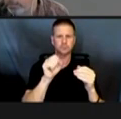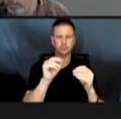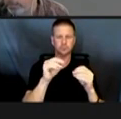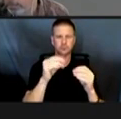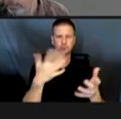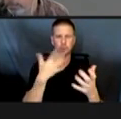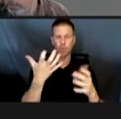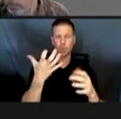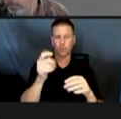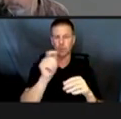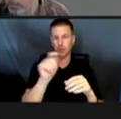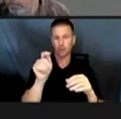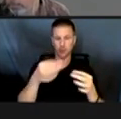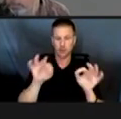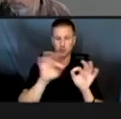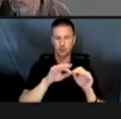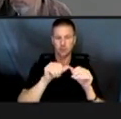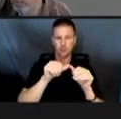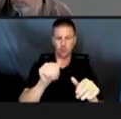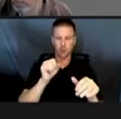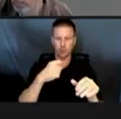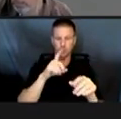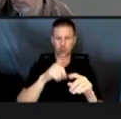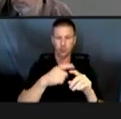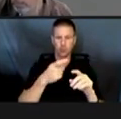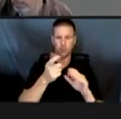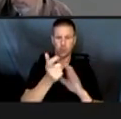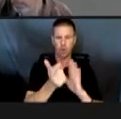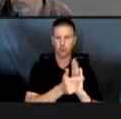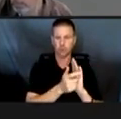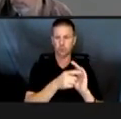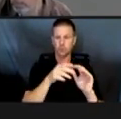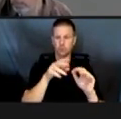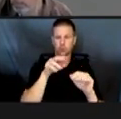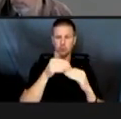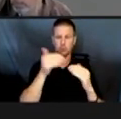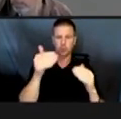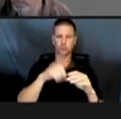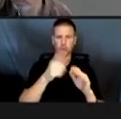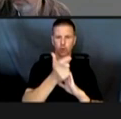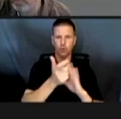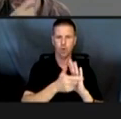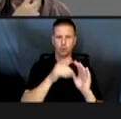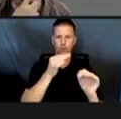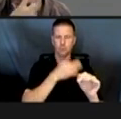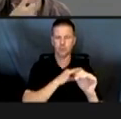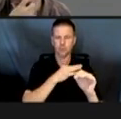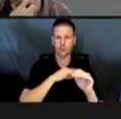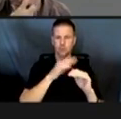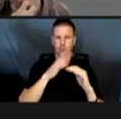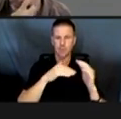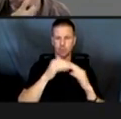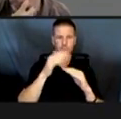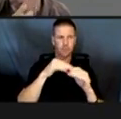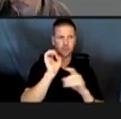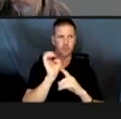want to highlight continuously as we go from the laws, let's move to the laws to Pittsburgh's built environment. And in the city of